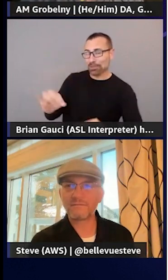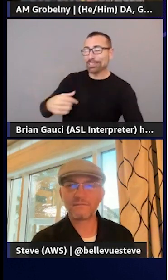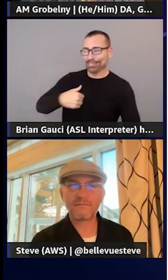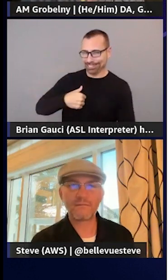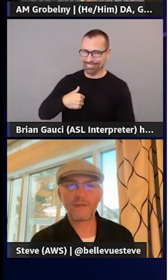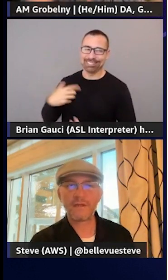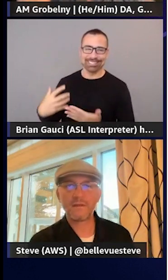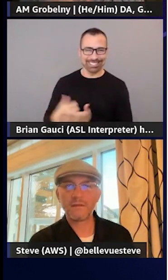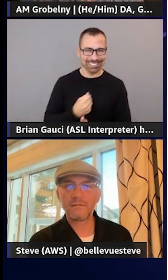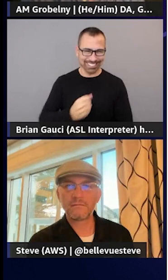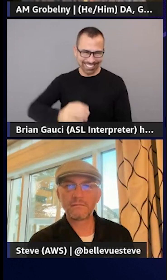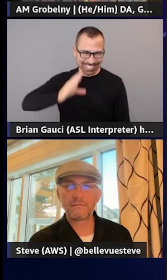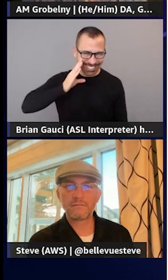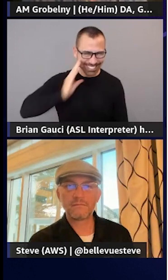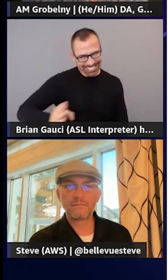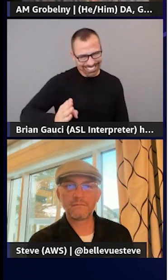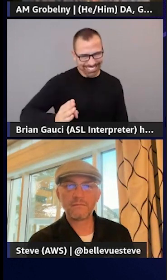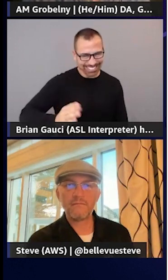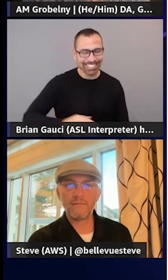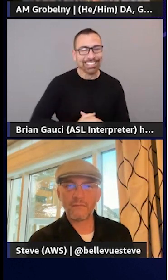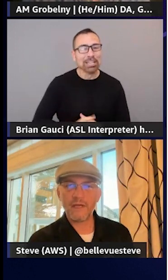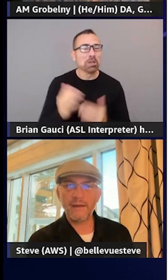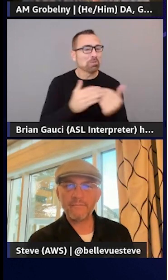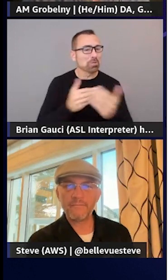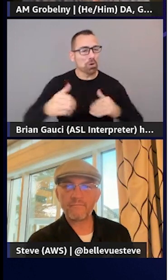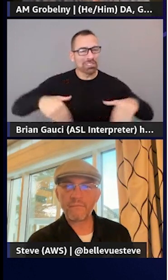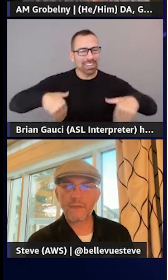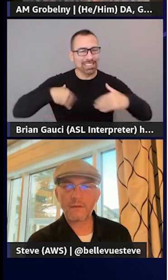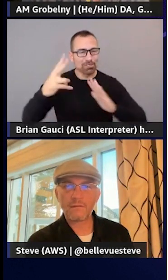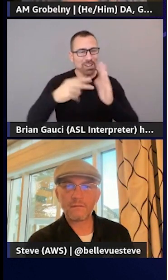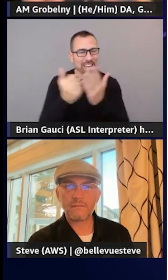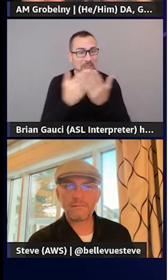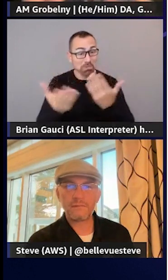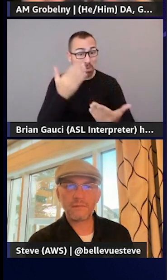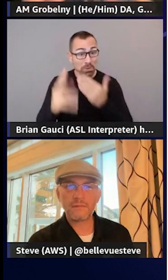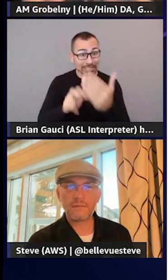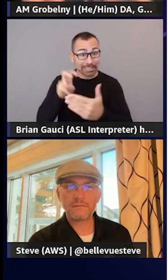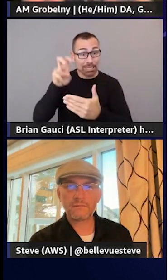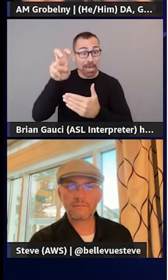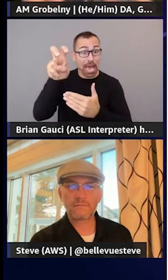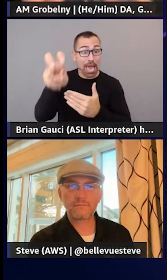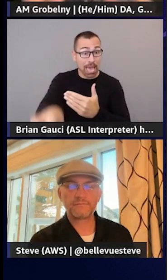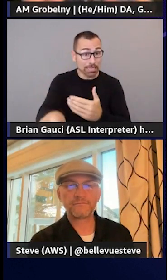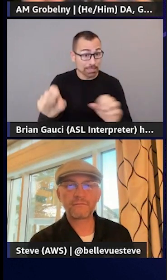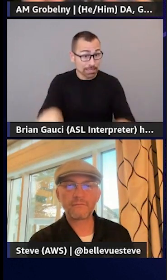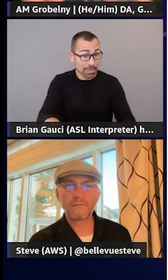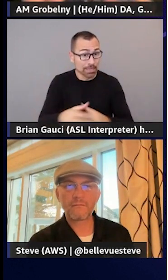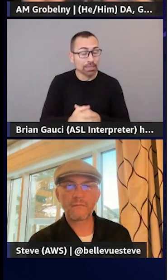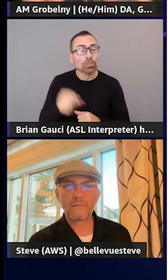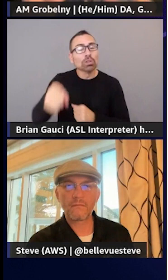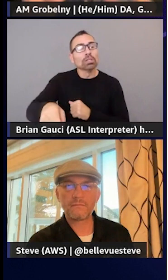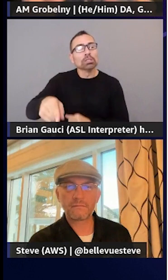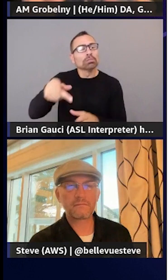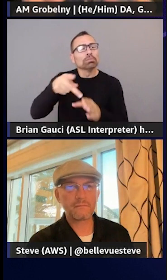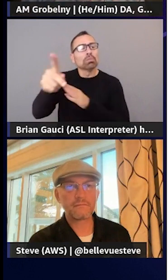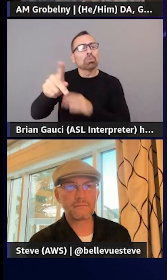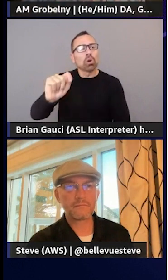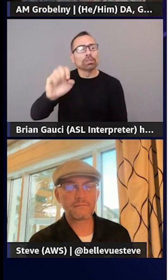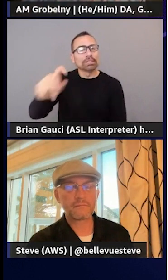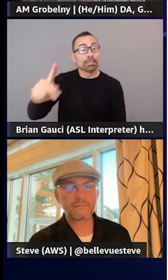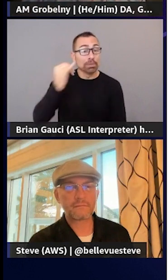to reveal it, even though we haven't read anything yet. Maybe we can skip ahead. So this is a pro tip for you if you're playing game